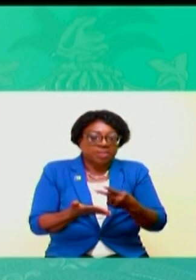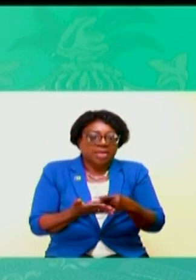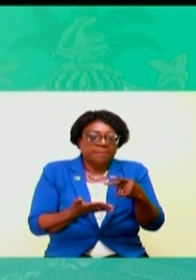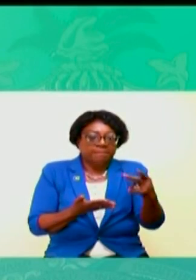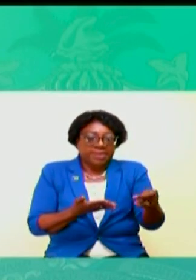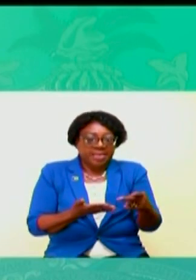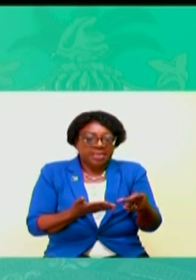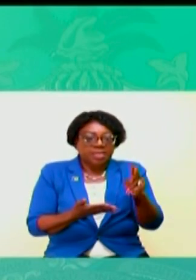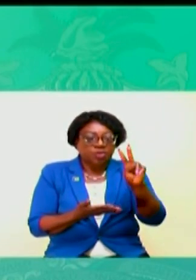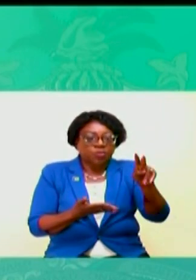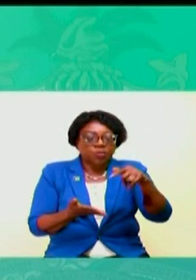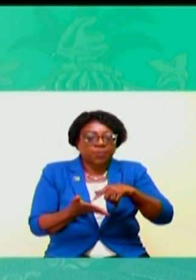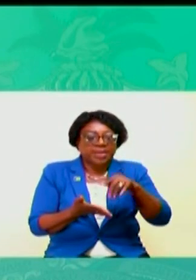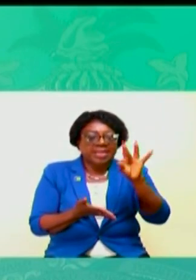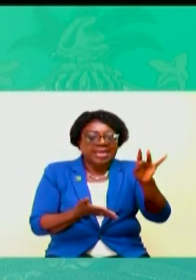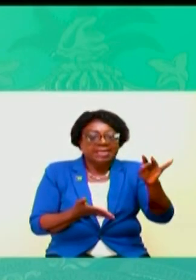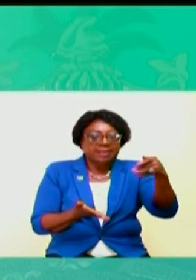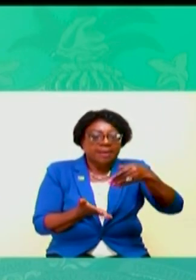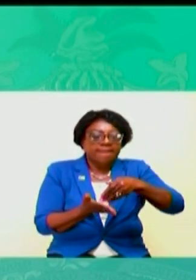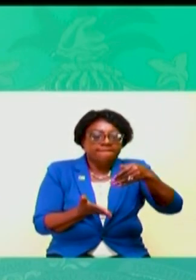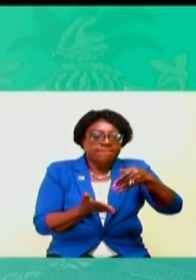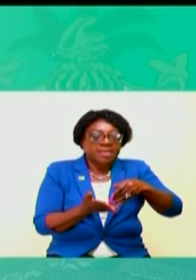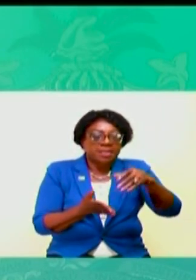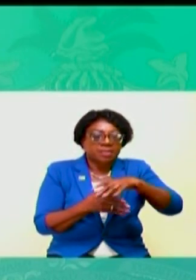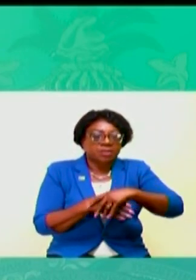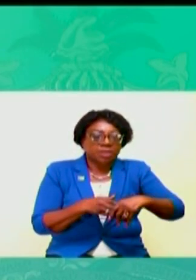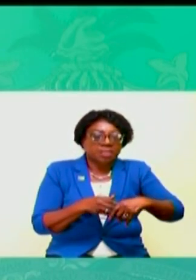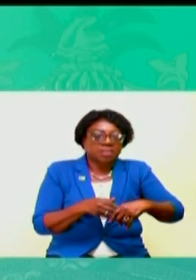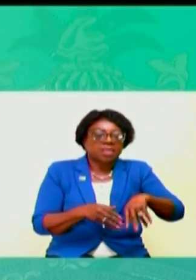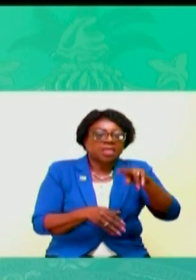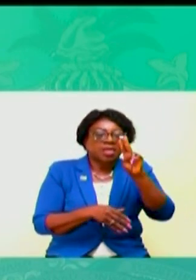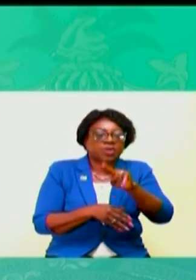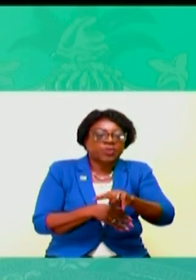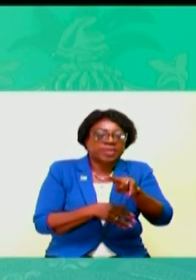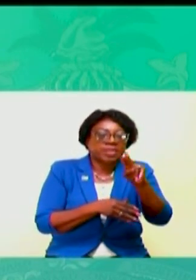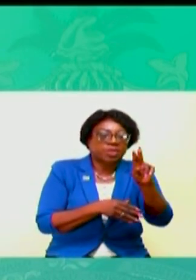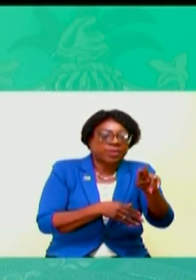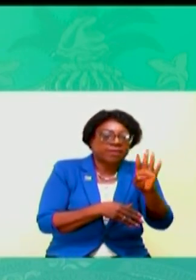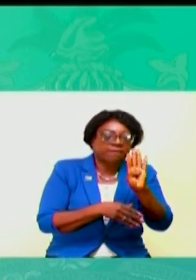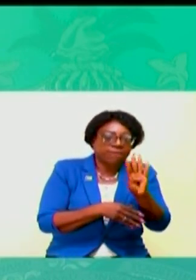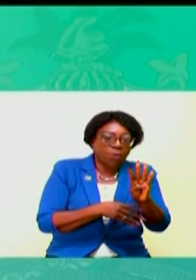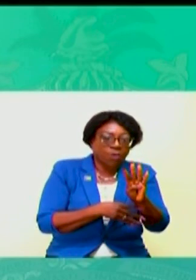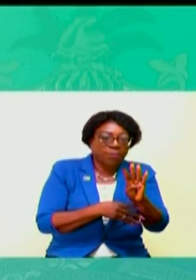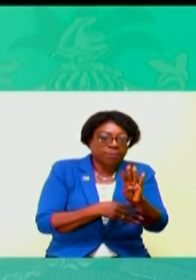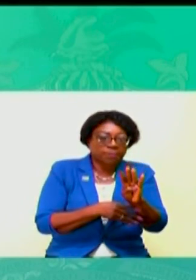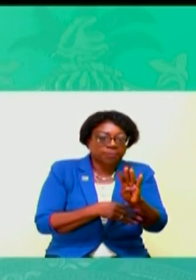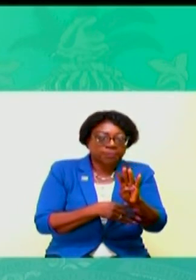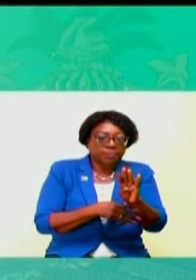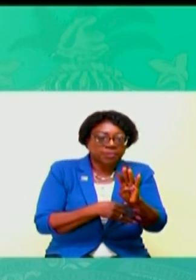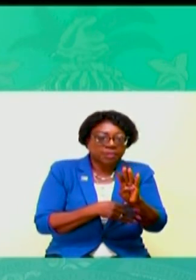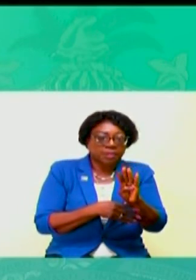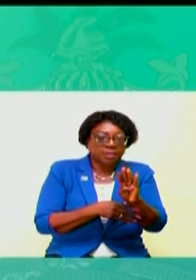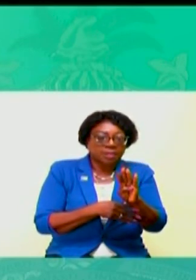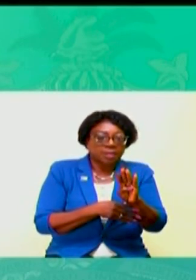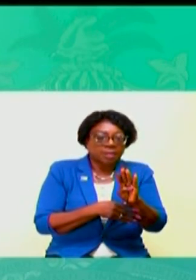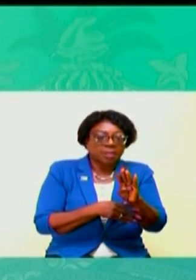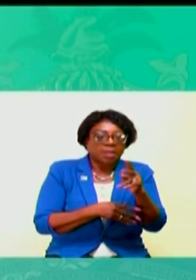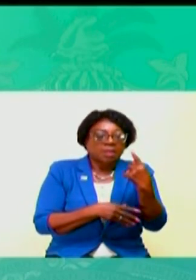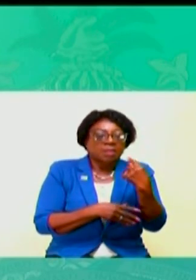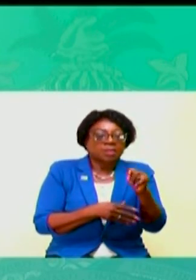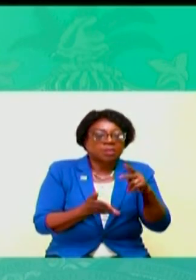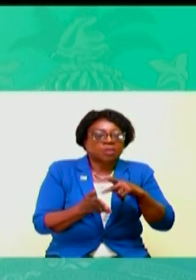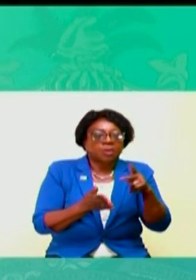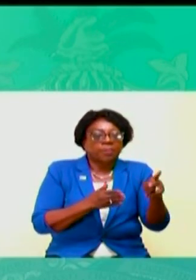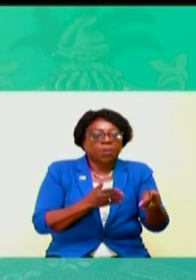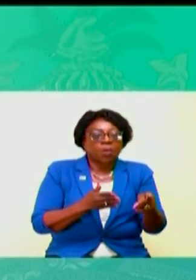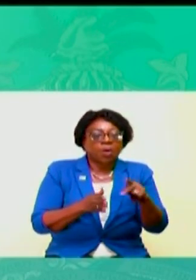$2.8 million. What? No. In 2024. Check them numbers again. In 2024, the port